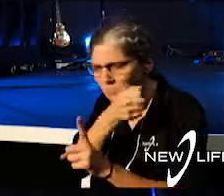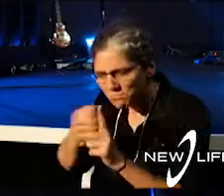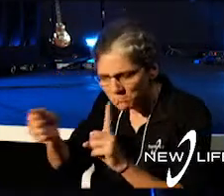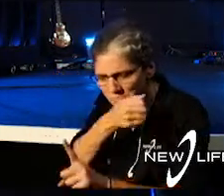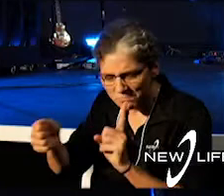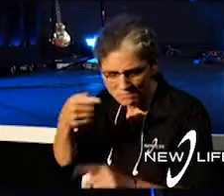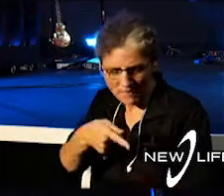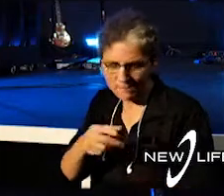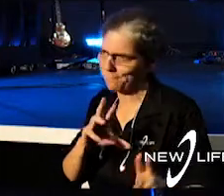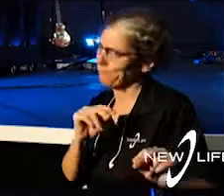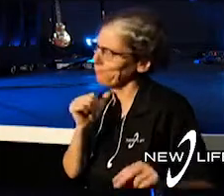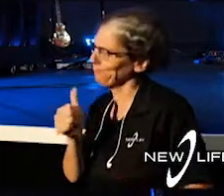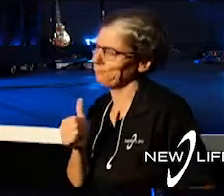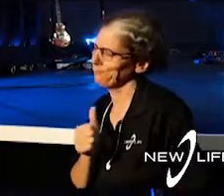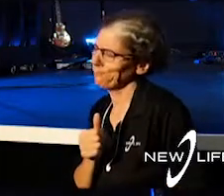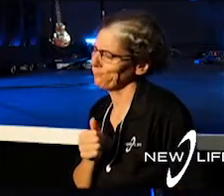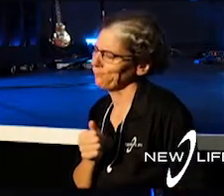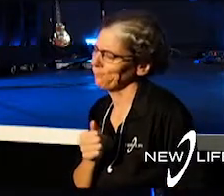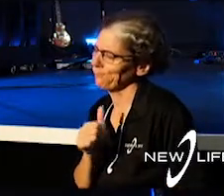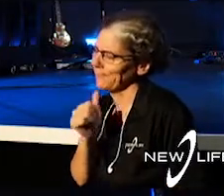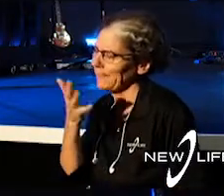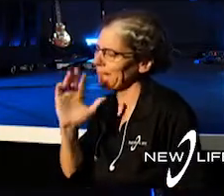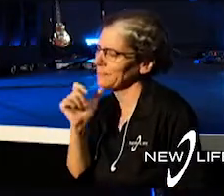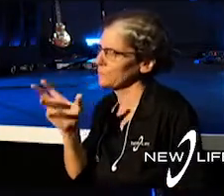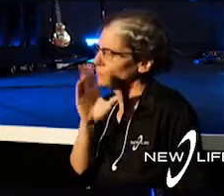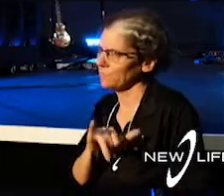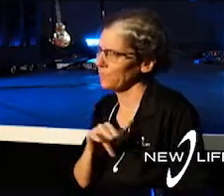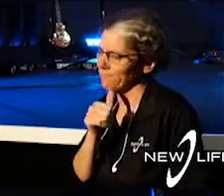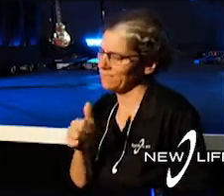He gives them what they deserve."